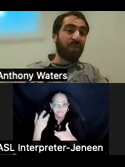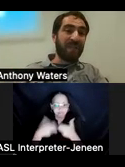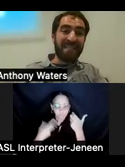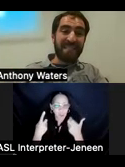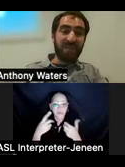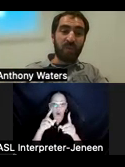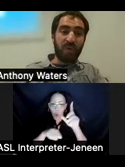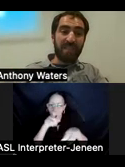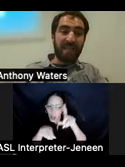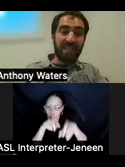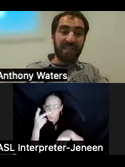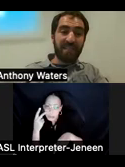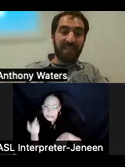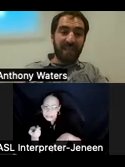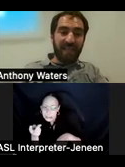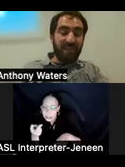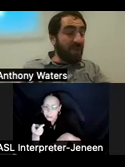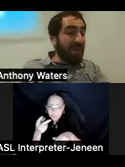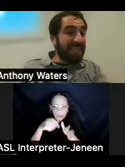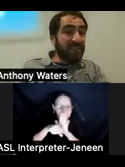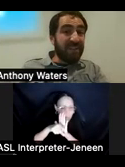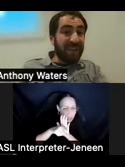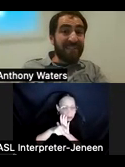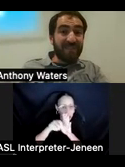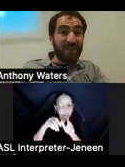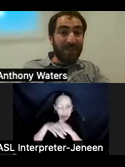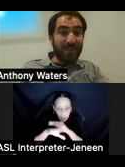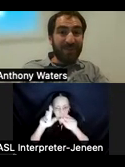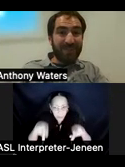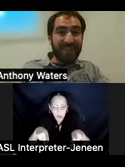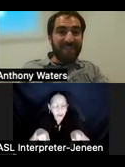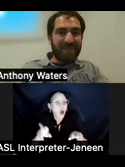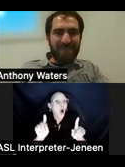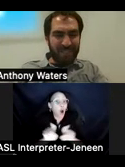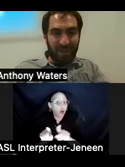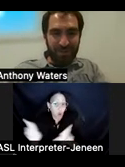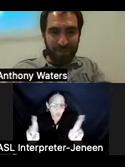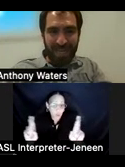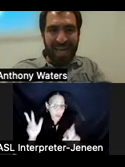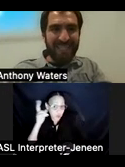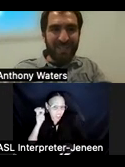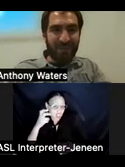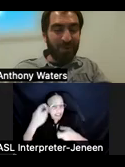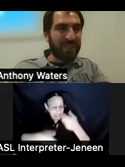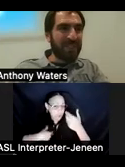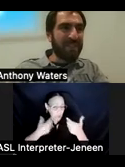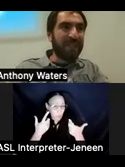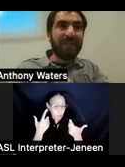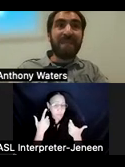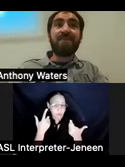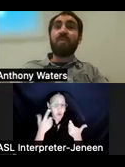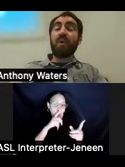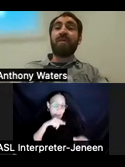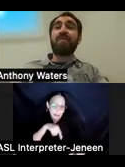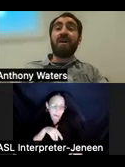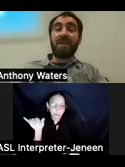ask when they see those warning signs. They're ready to hear tough answers too. Sometimes it's uncomfortable to ask the tough questions, but it can